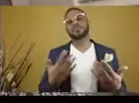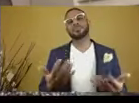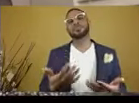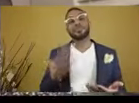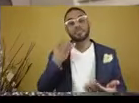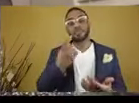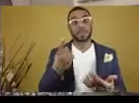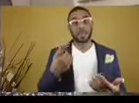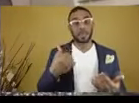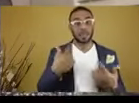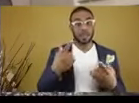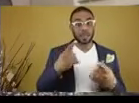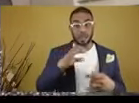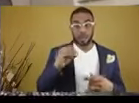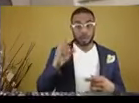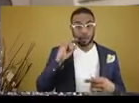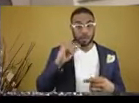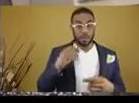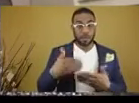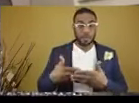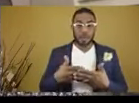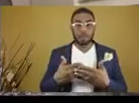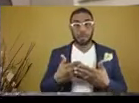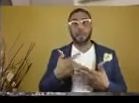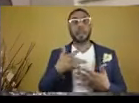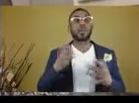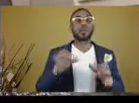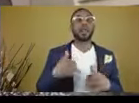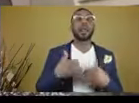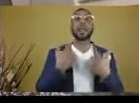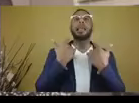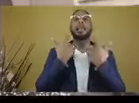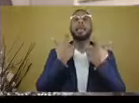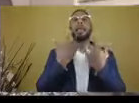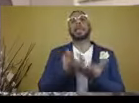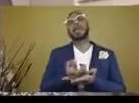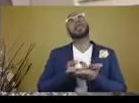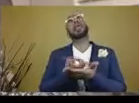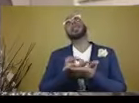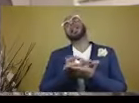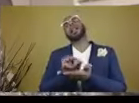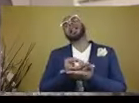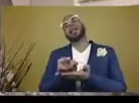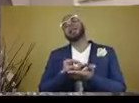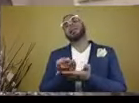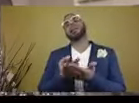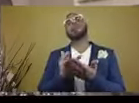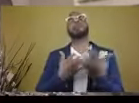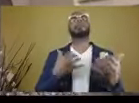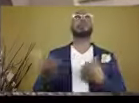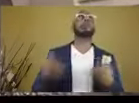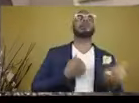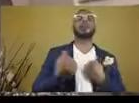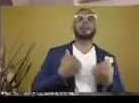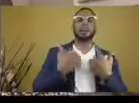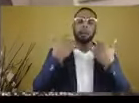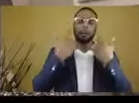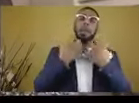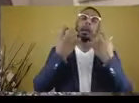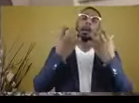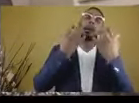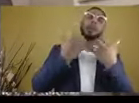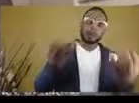anybody has been in the company of a toddler when they didn't want to do something and they lay on the ground and like yell